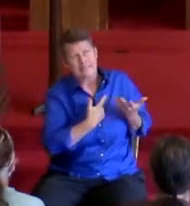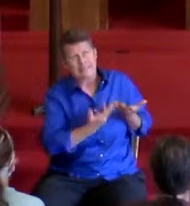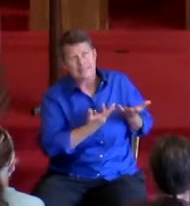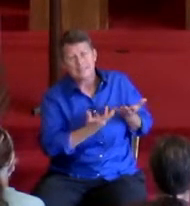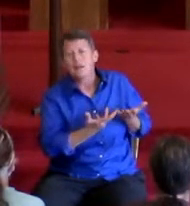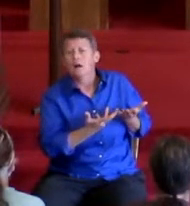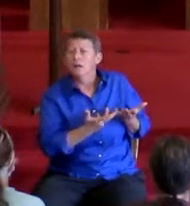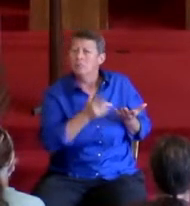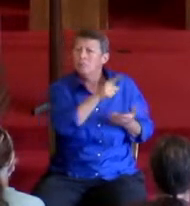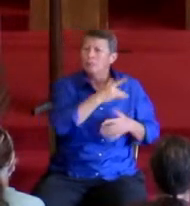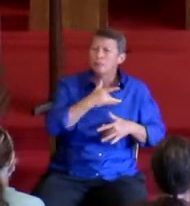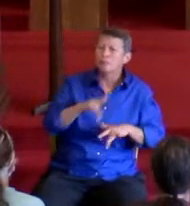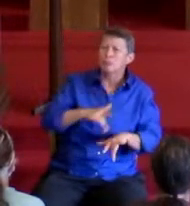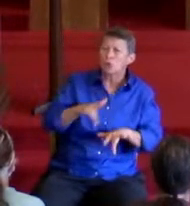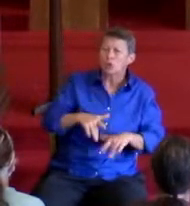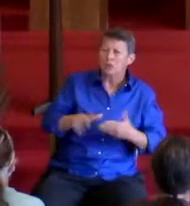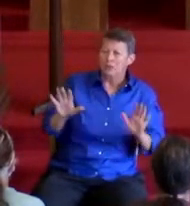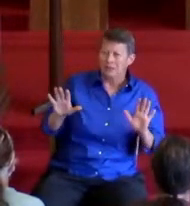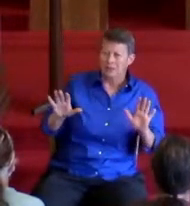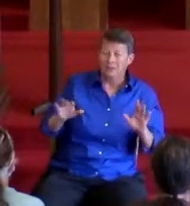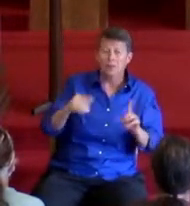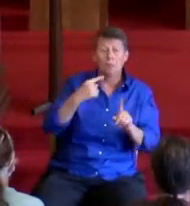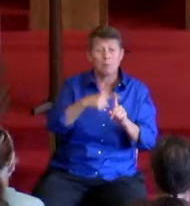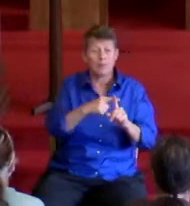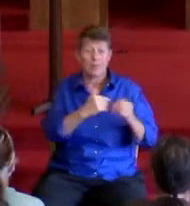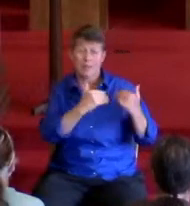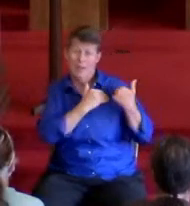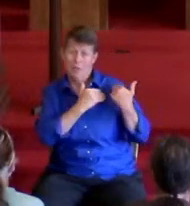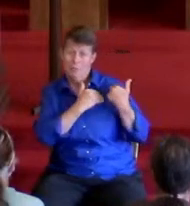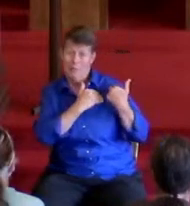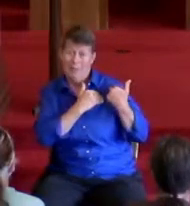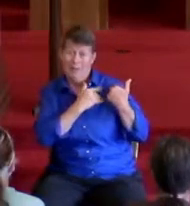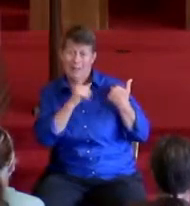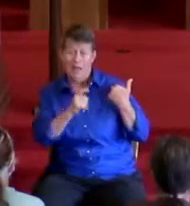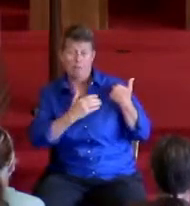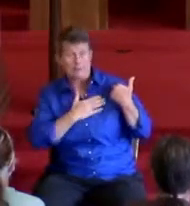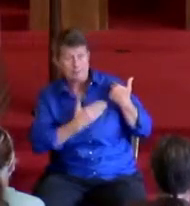There's also accountability. And there's reconciliation.